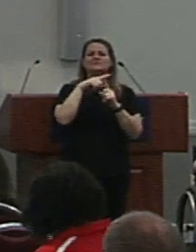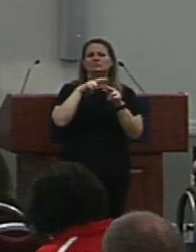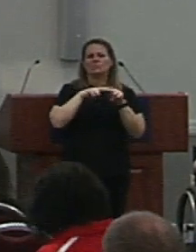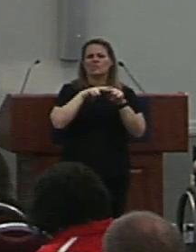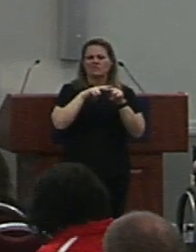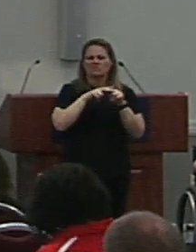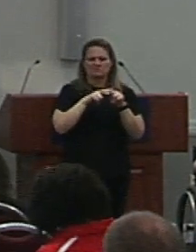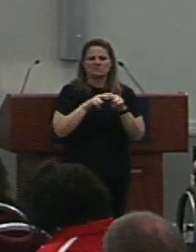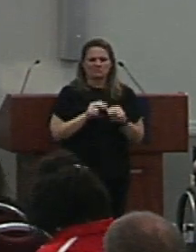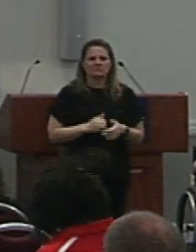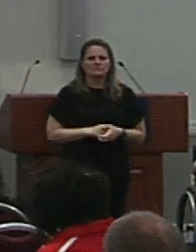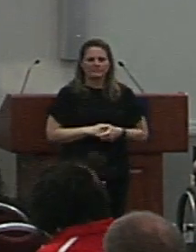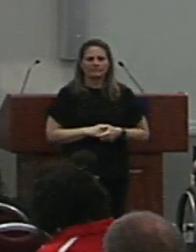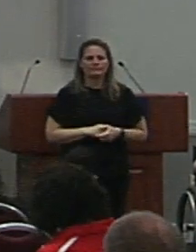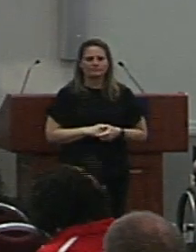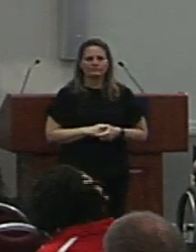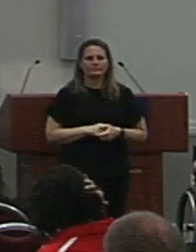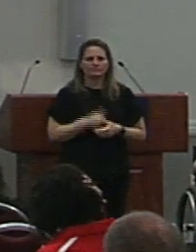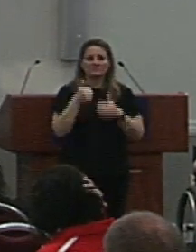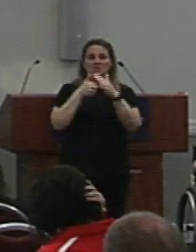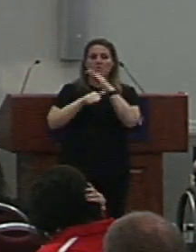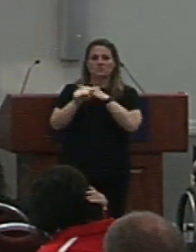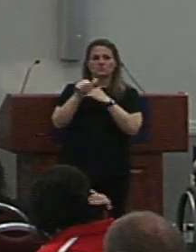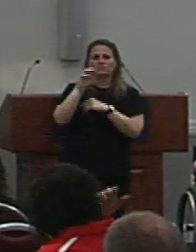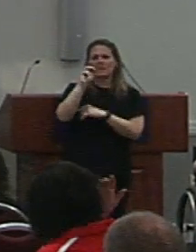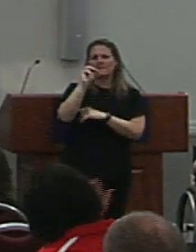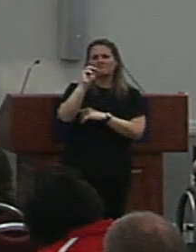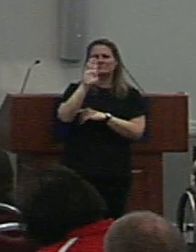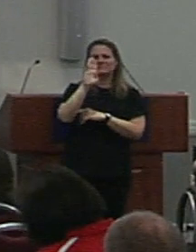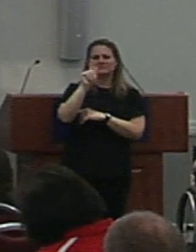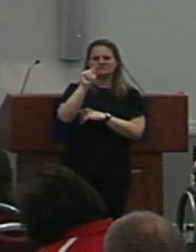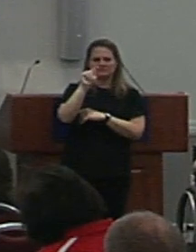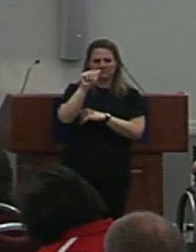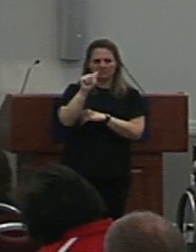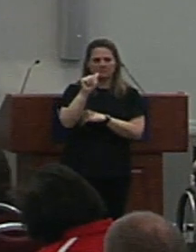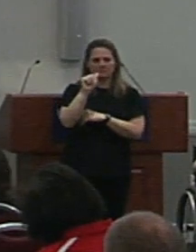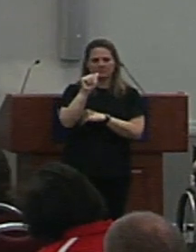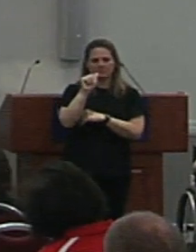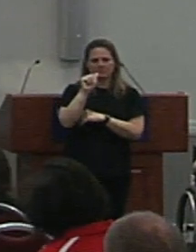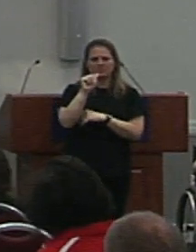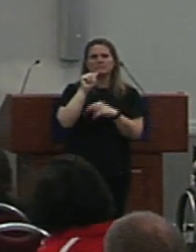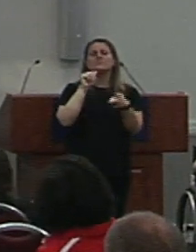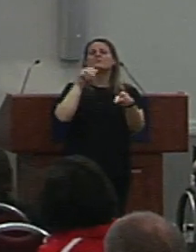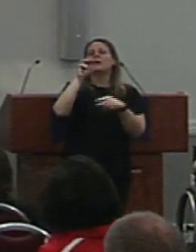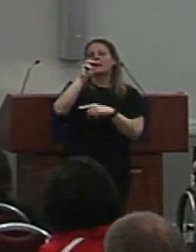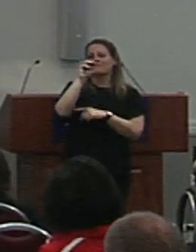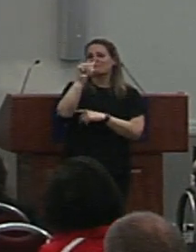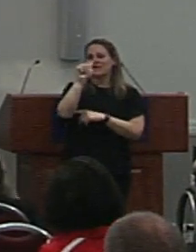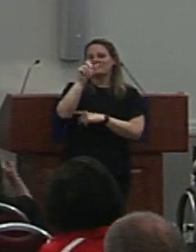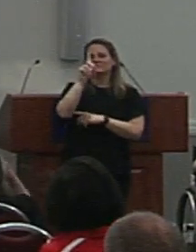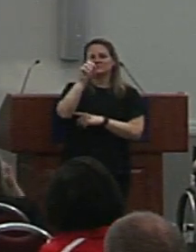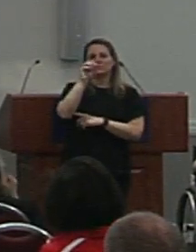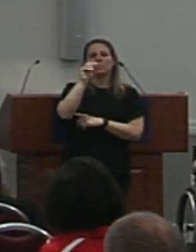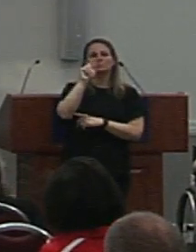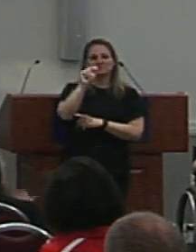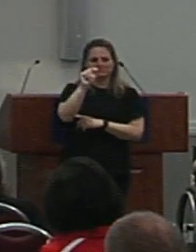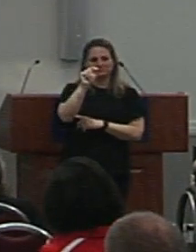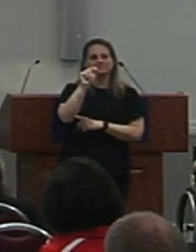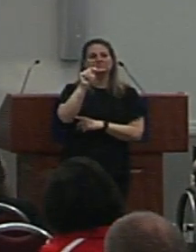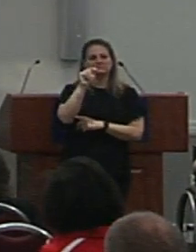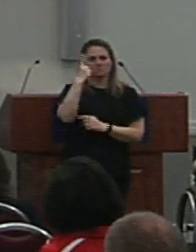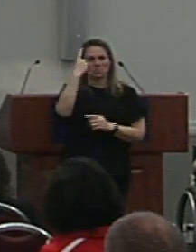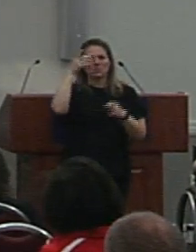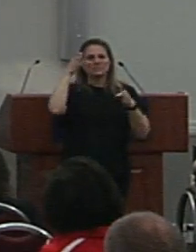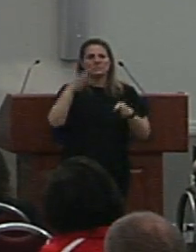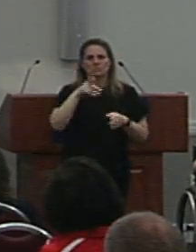Department of Transportation. We work very closely with Laura Brailsford, who's the head of system-wide access. I believe she's joining us on Zoom today. And if we have